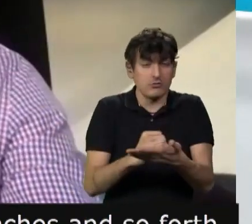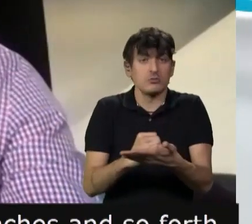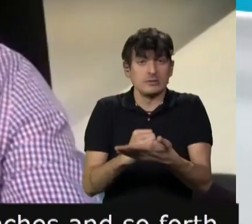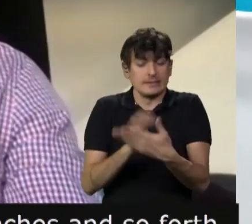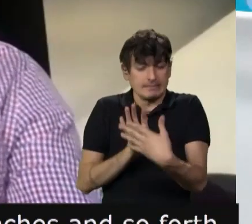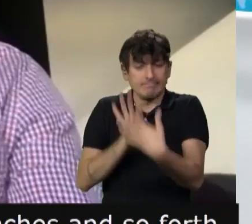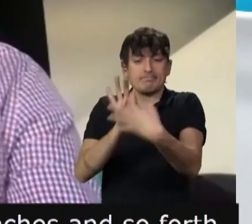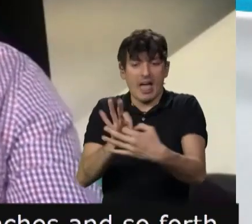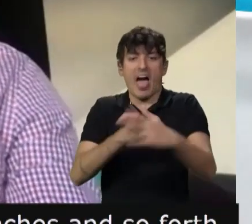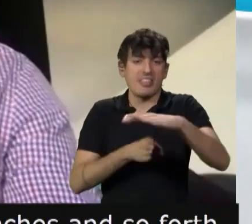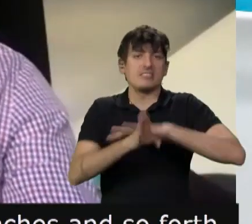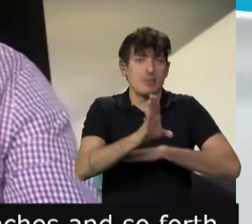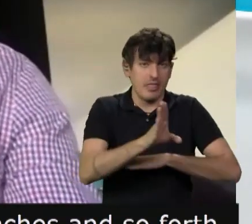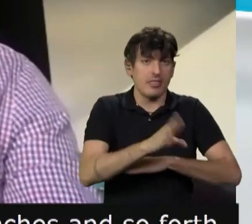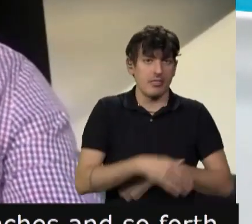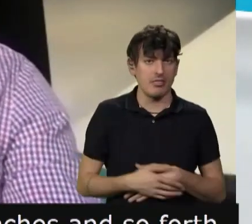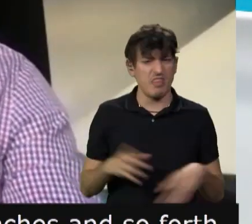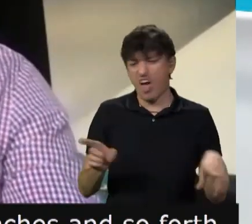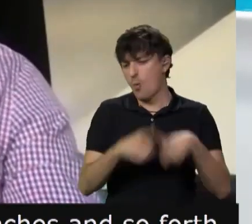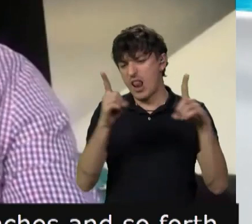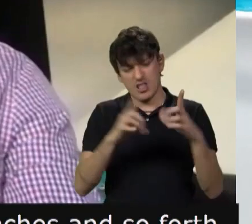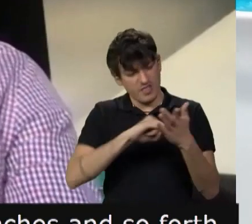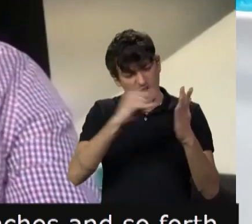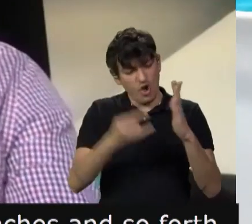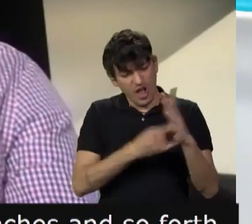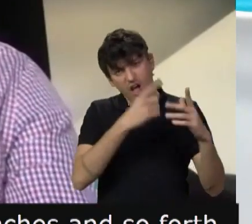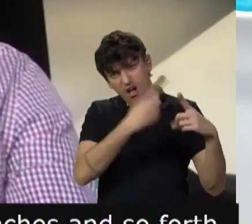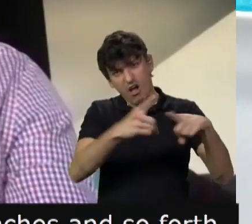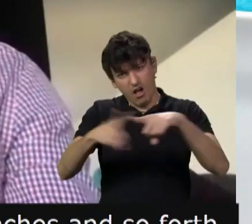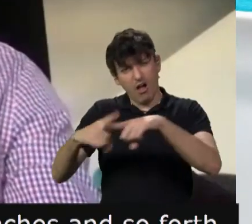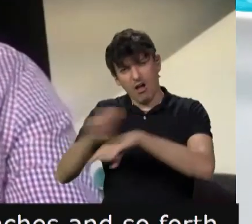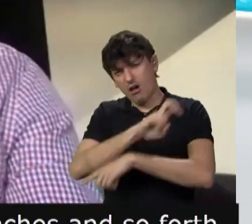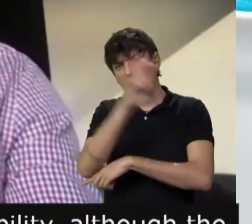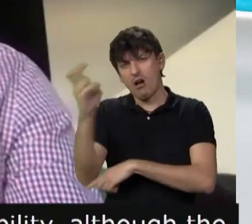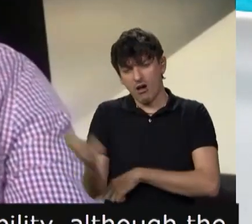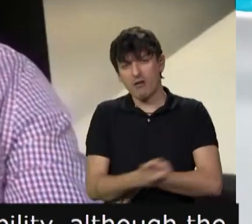related to accessibility, although the terminology might differ,